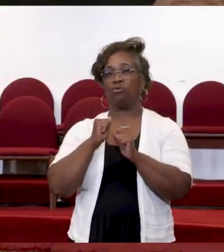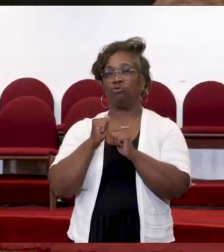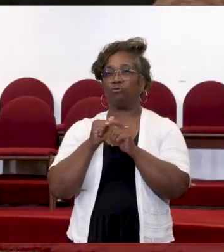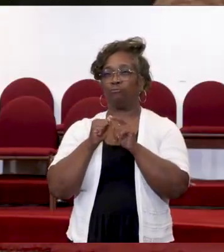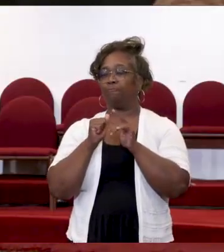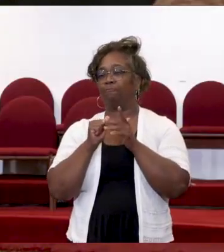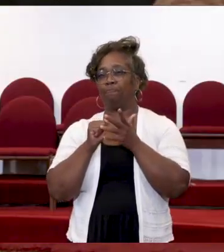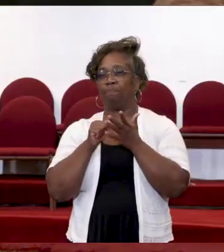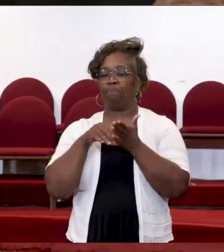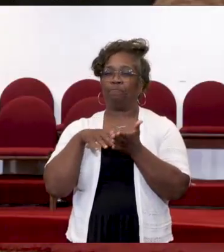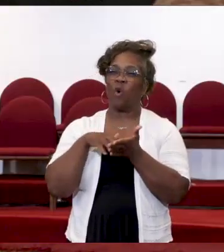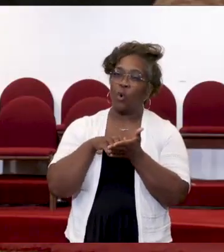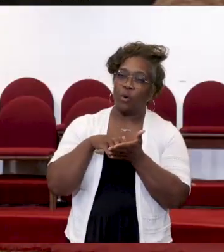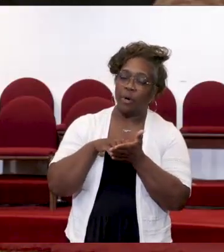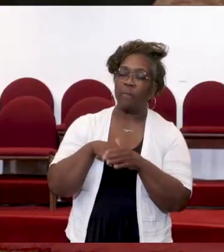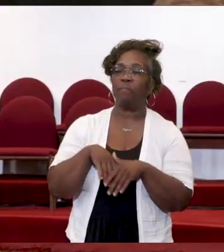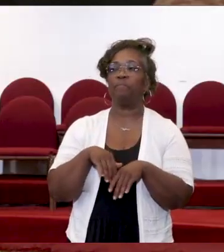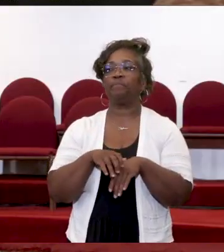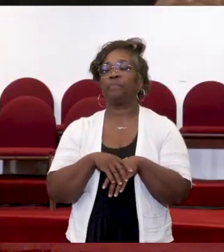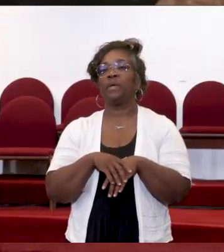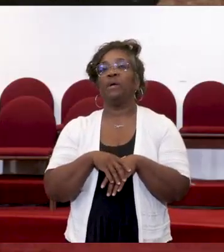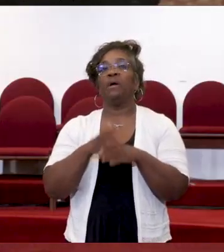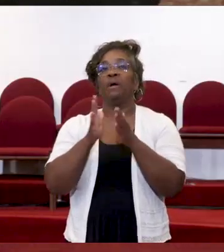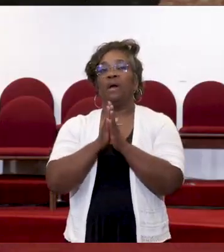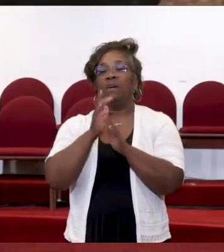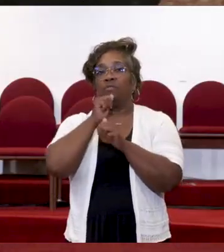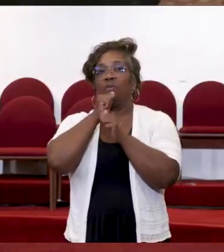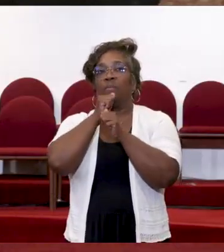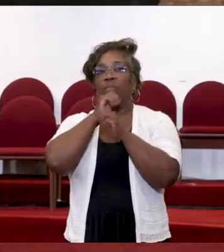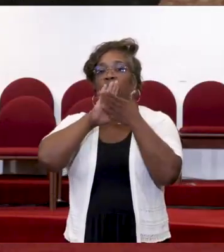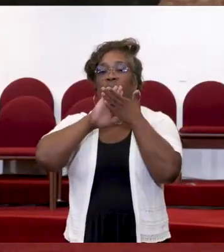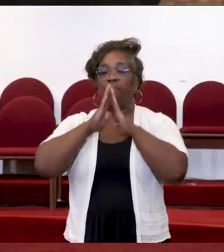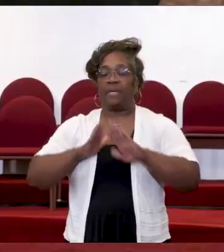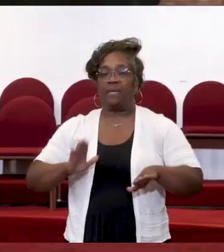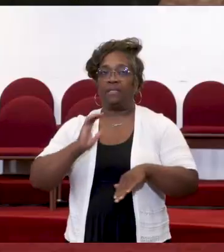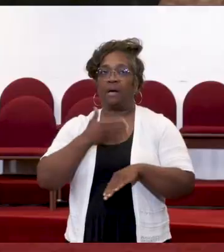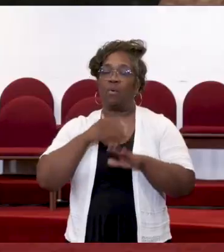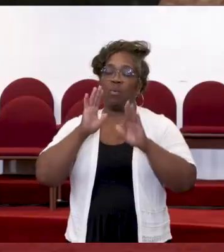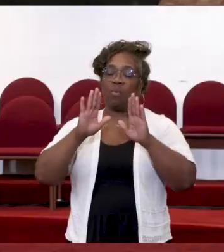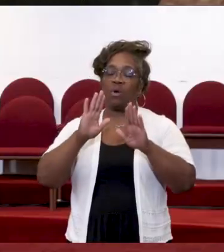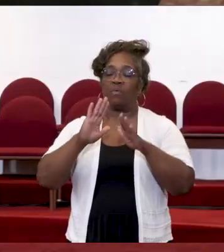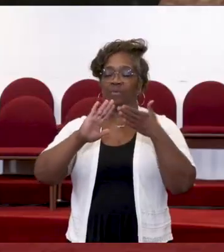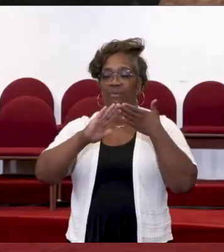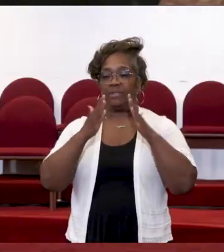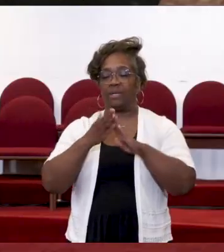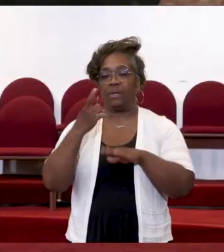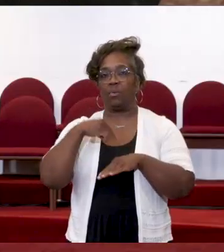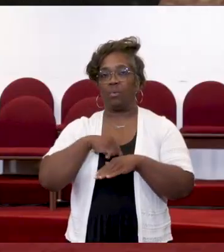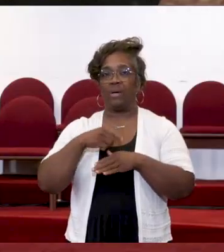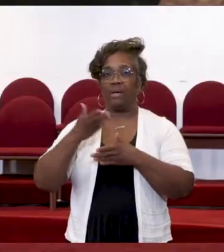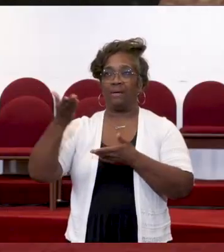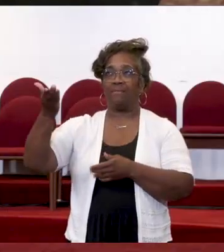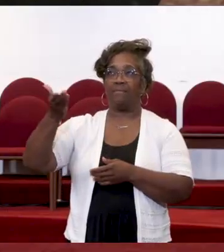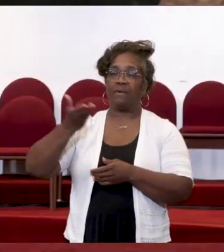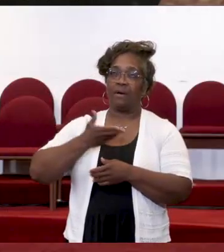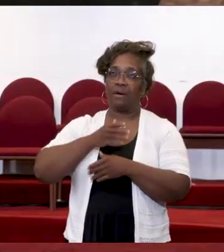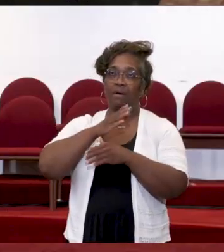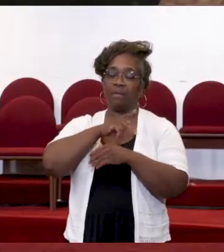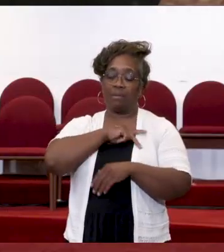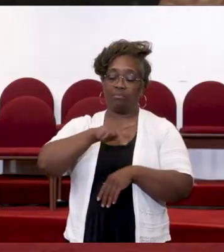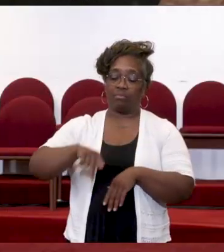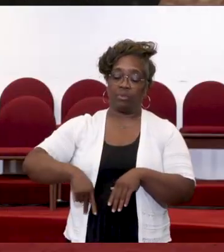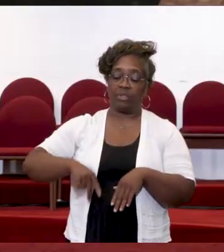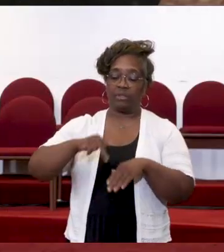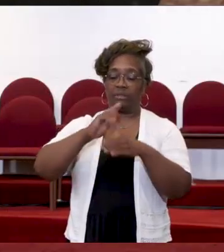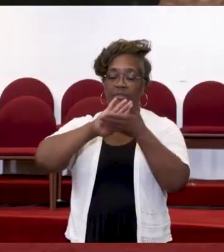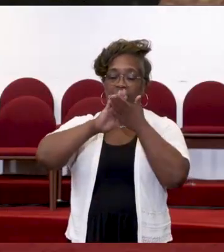seek peace for our great city, that we invite the Prince of Peace to sit at every table. We ask